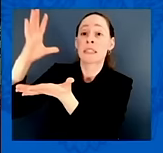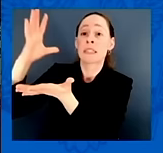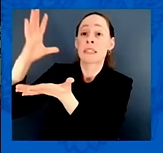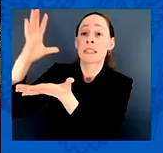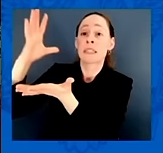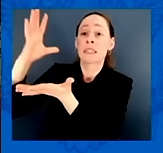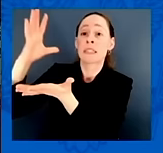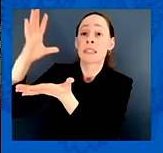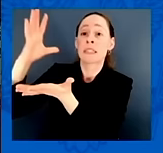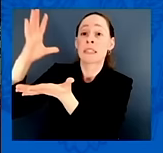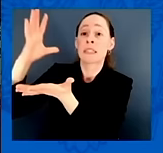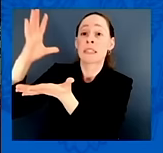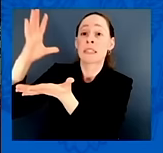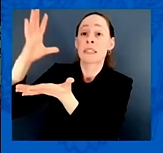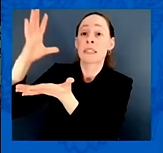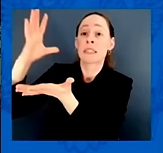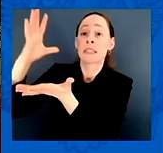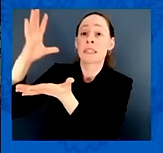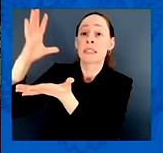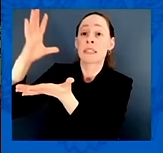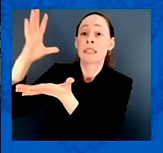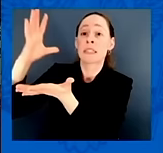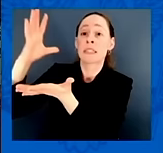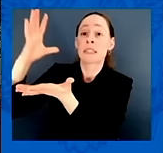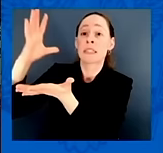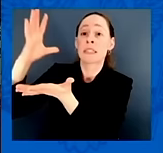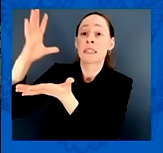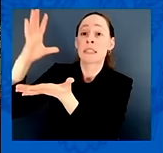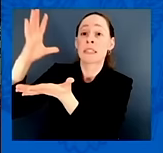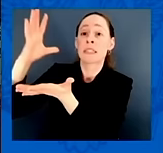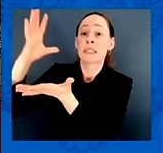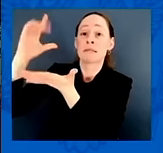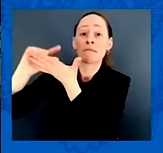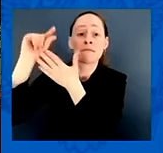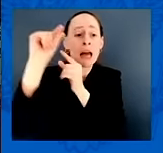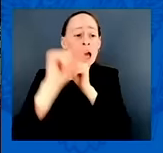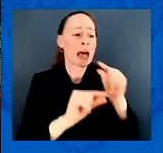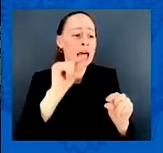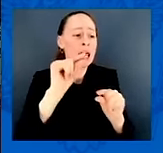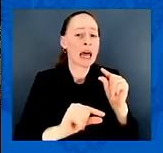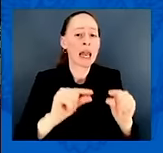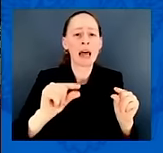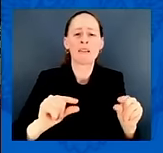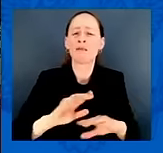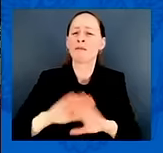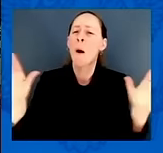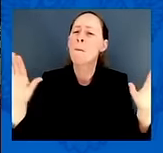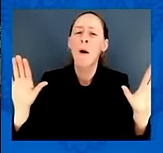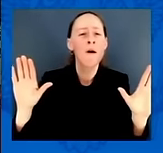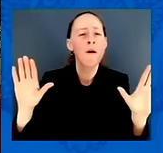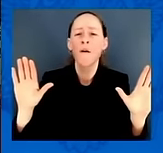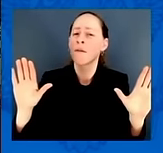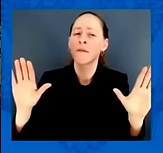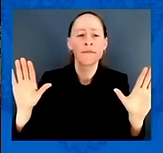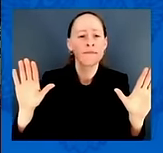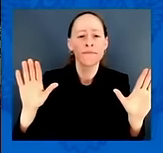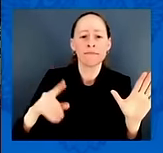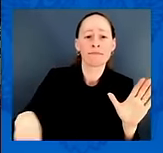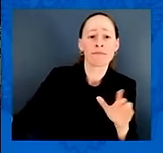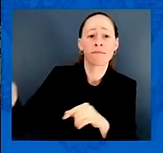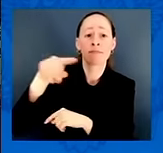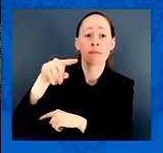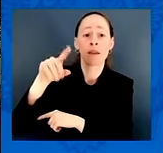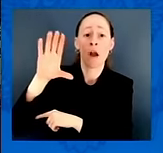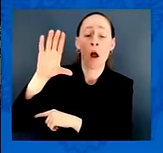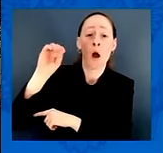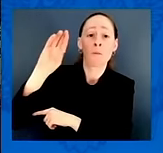Let's just go over the truth for just a moment, okay? These are all lies. I understand corporations. I come from a state that has more corporations